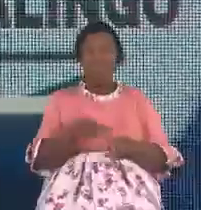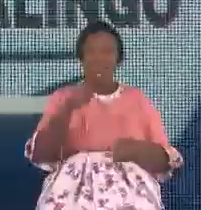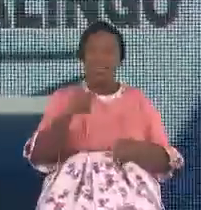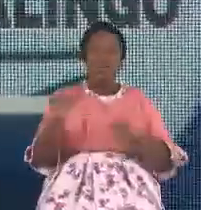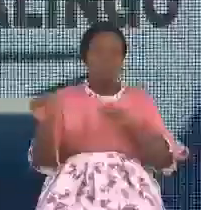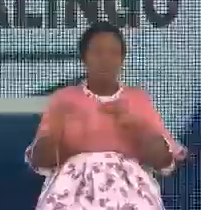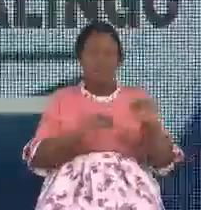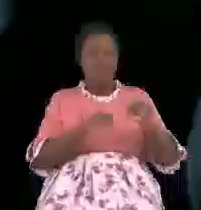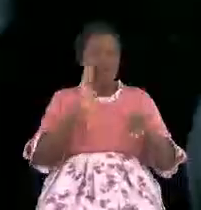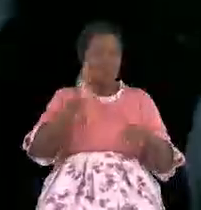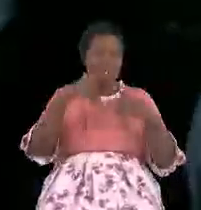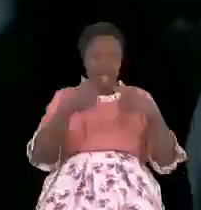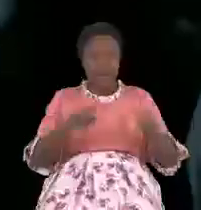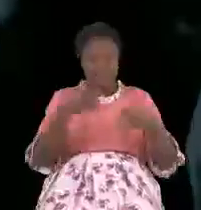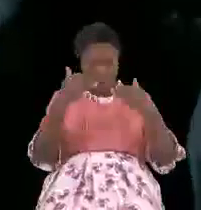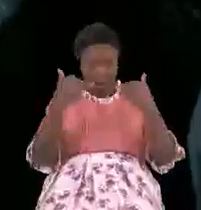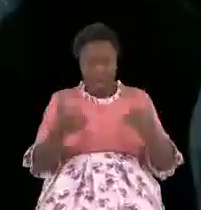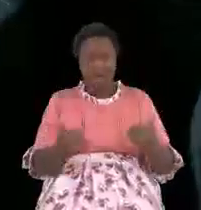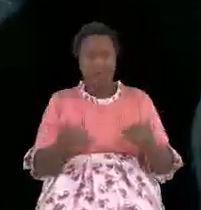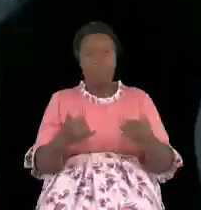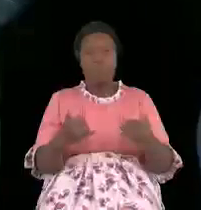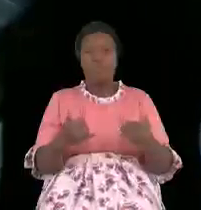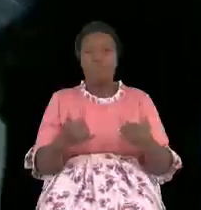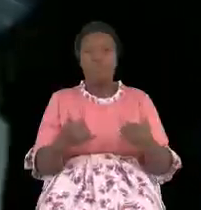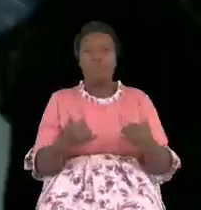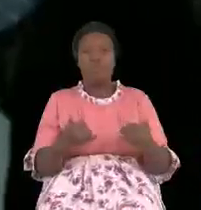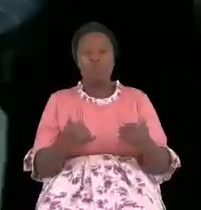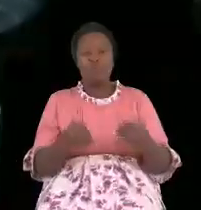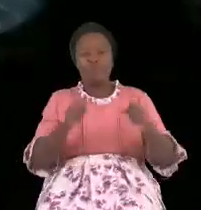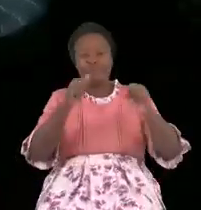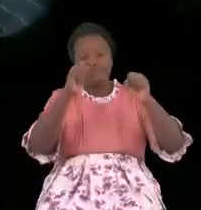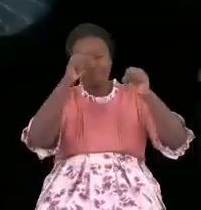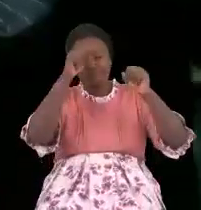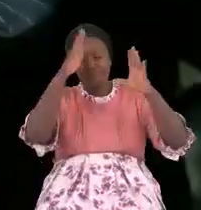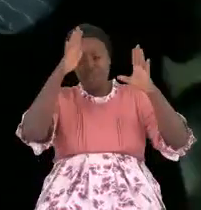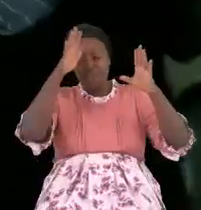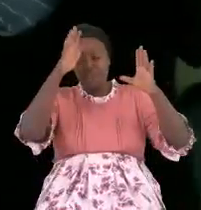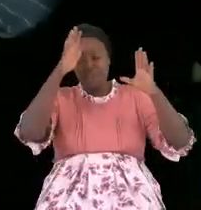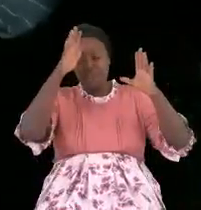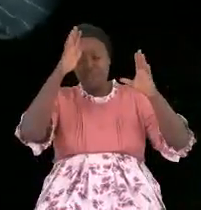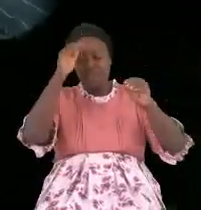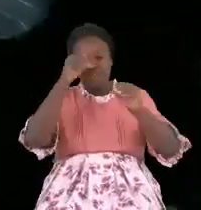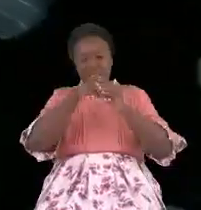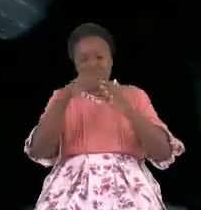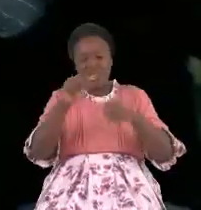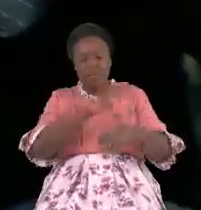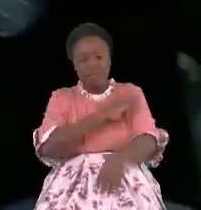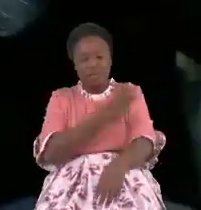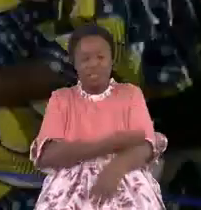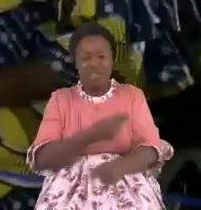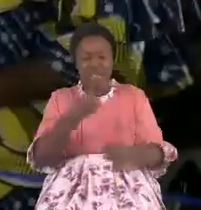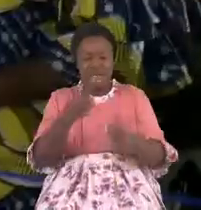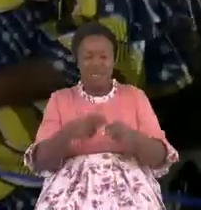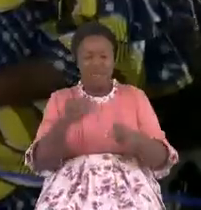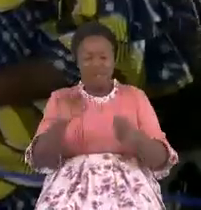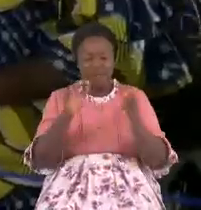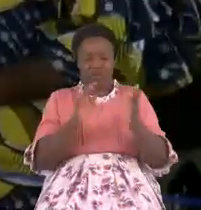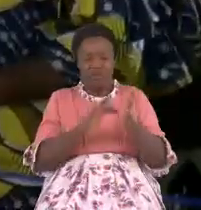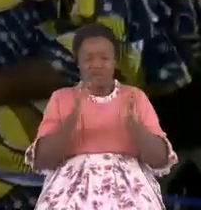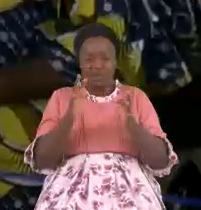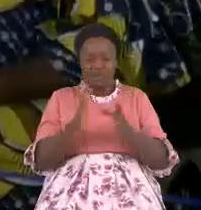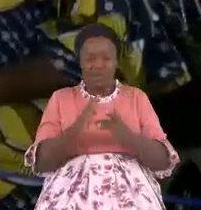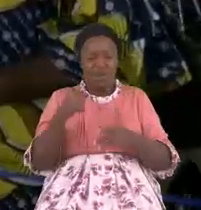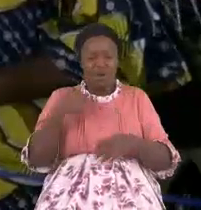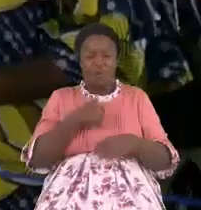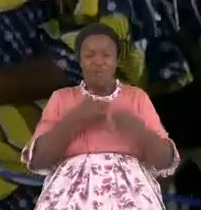will take place now father in the mighty name of jesus well thank you